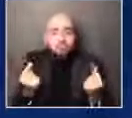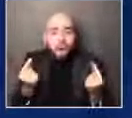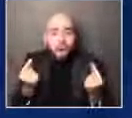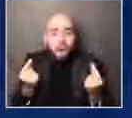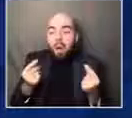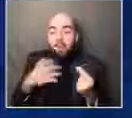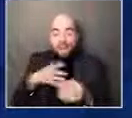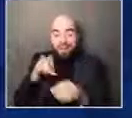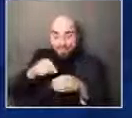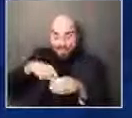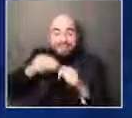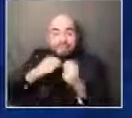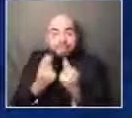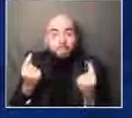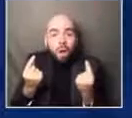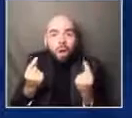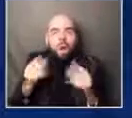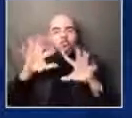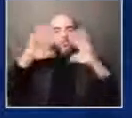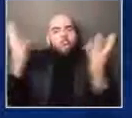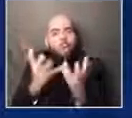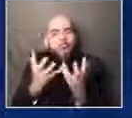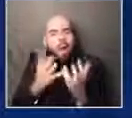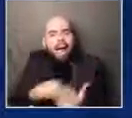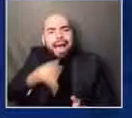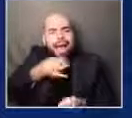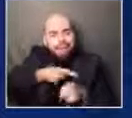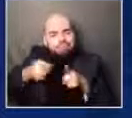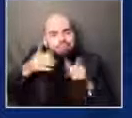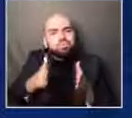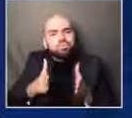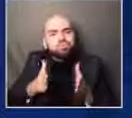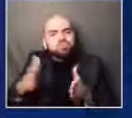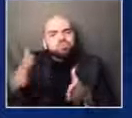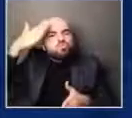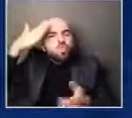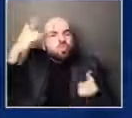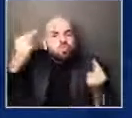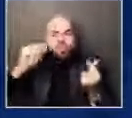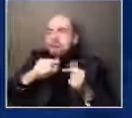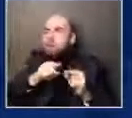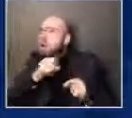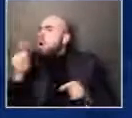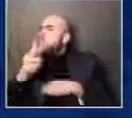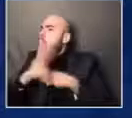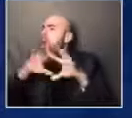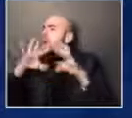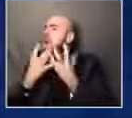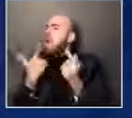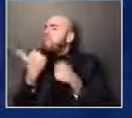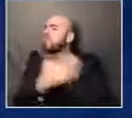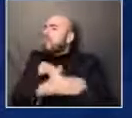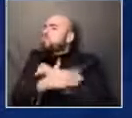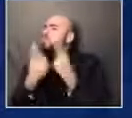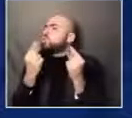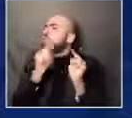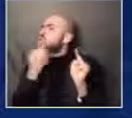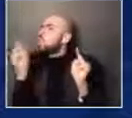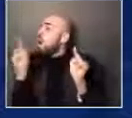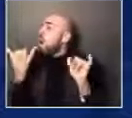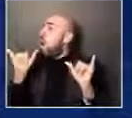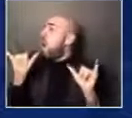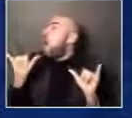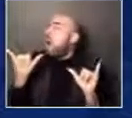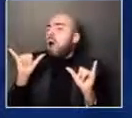can restore U.S. global leadership to fight this pandemic. This is a crisis that affects everyone. As I've said throughout